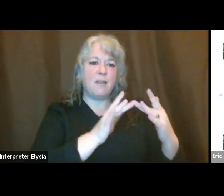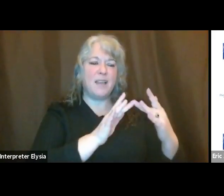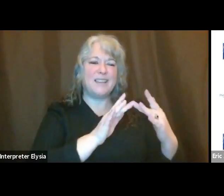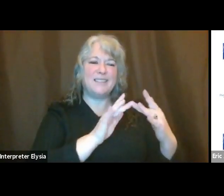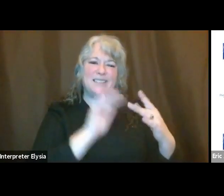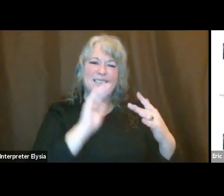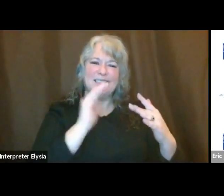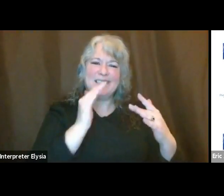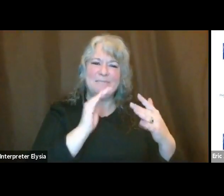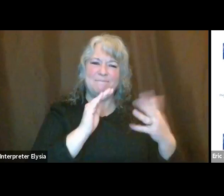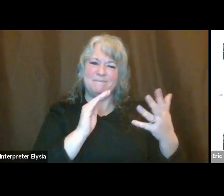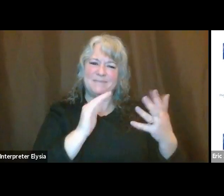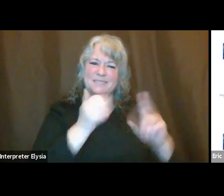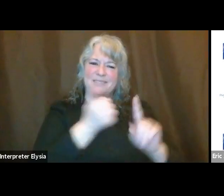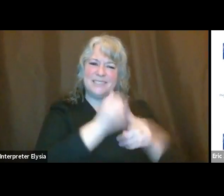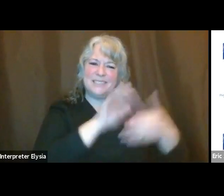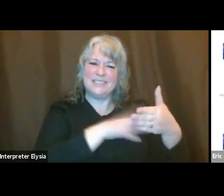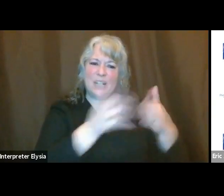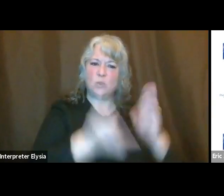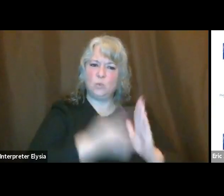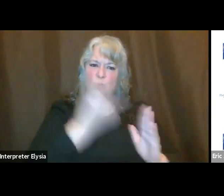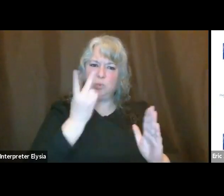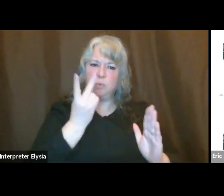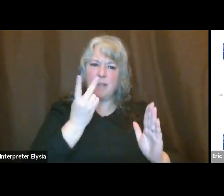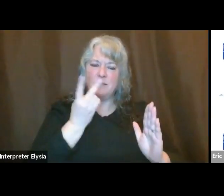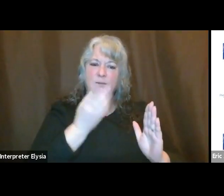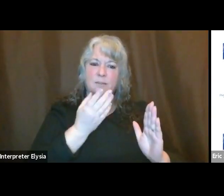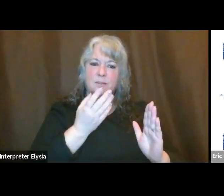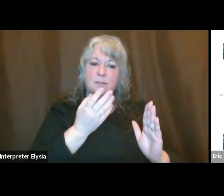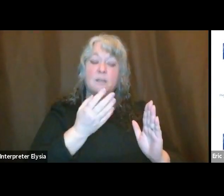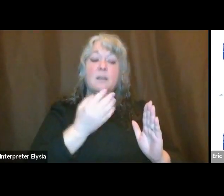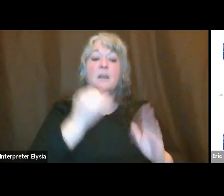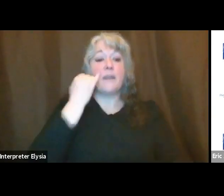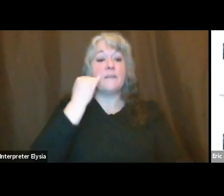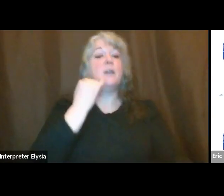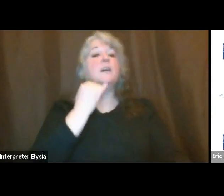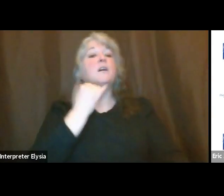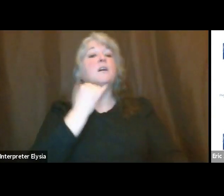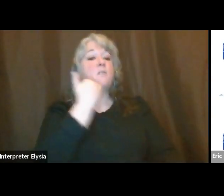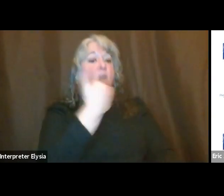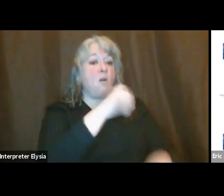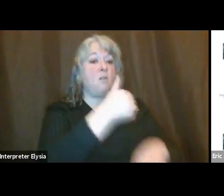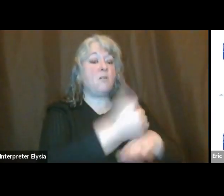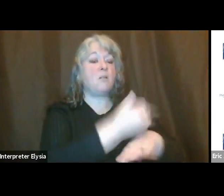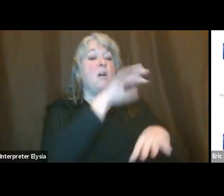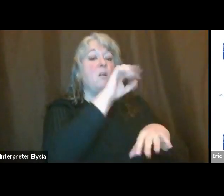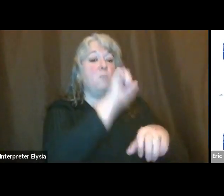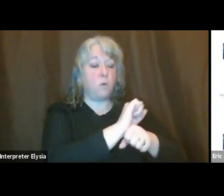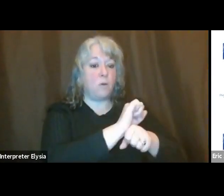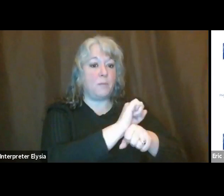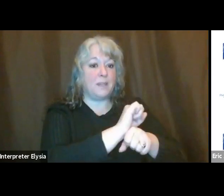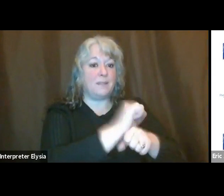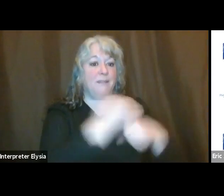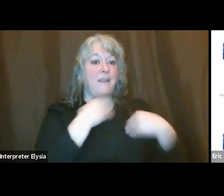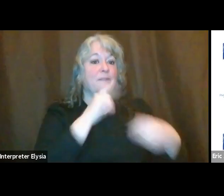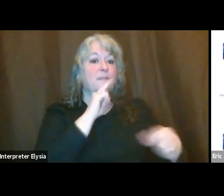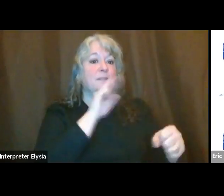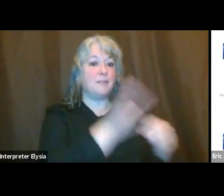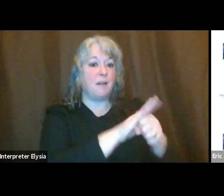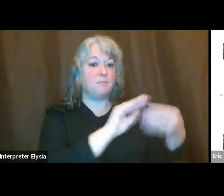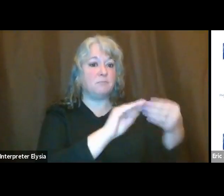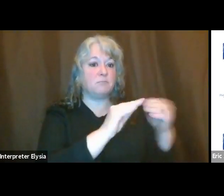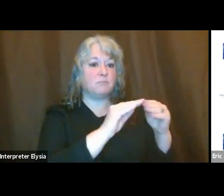some of these locations. In other words, if they call and make an appointment, get a confirmation number, they go show up and they say, well, you're not on our